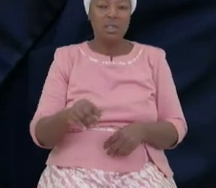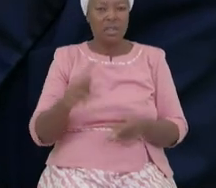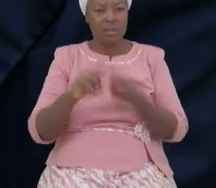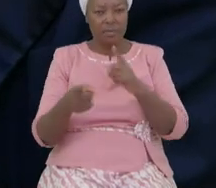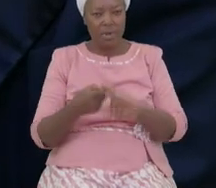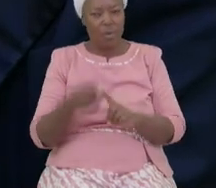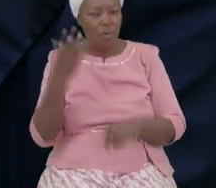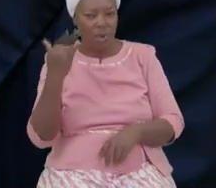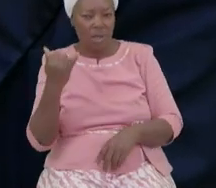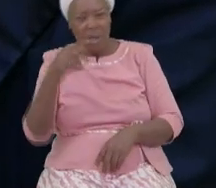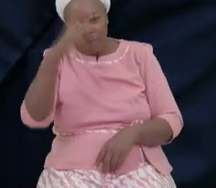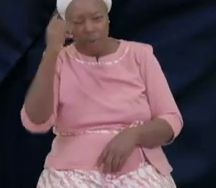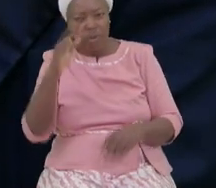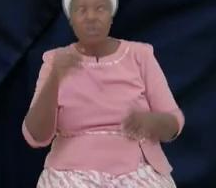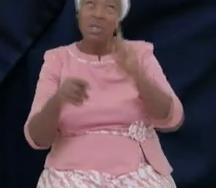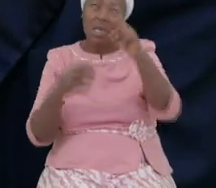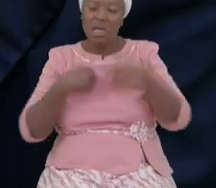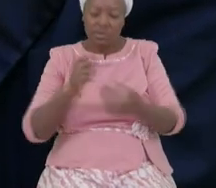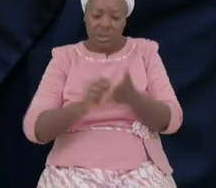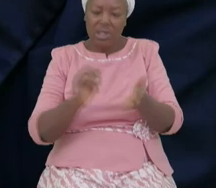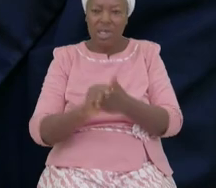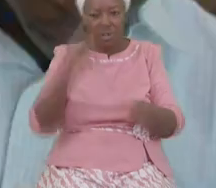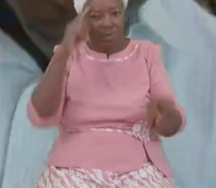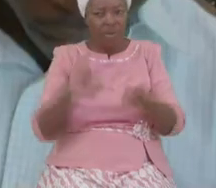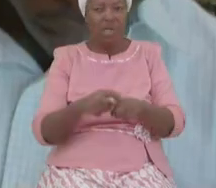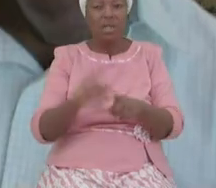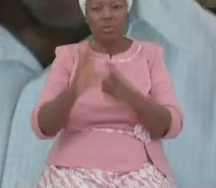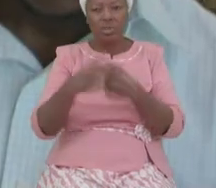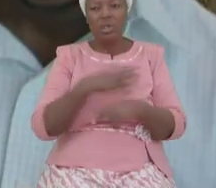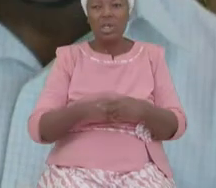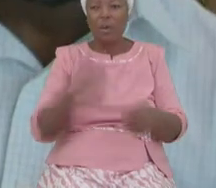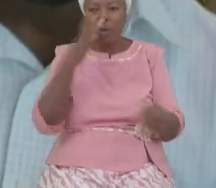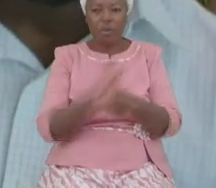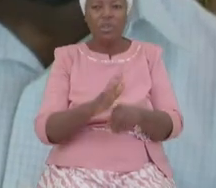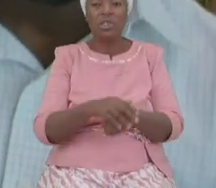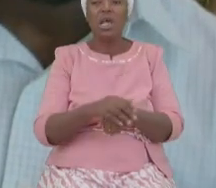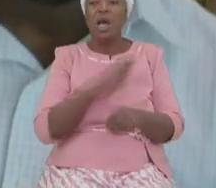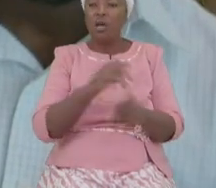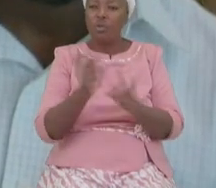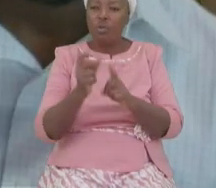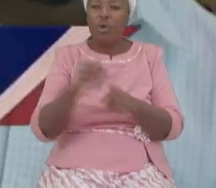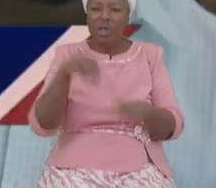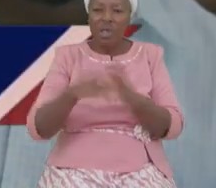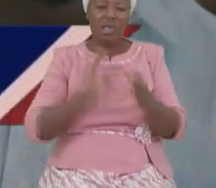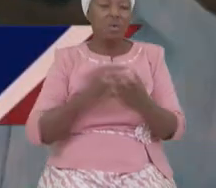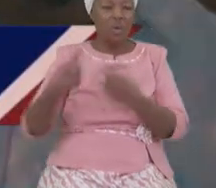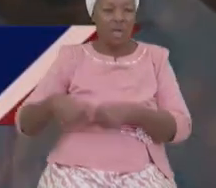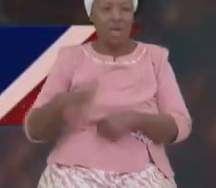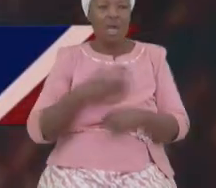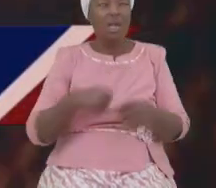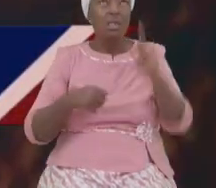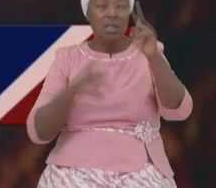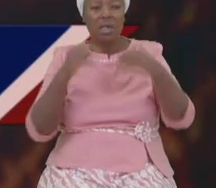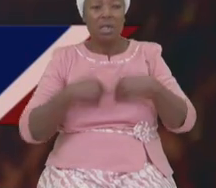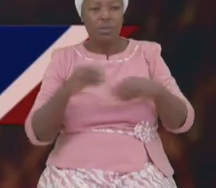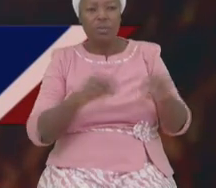the covenant conditions and the covenant promises and the covenant precepts in our heart. He's put them on